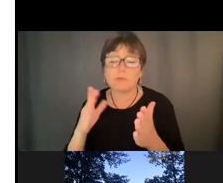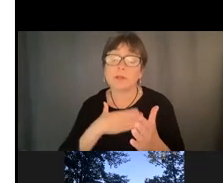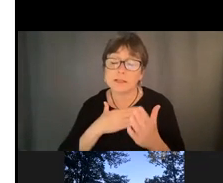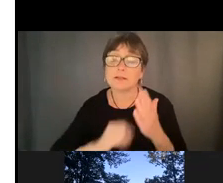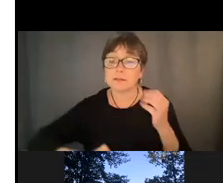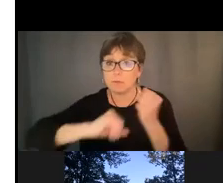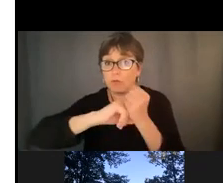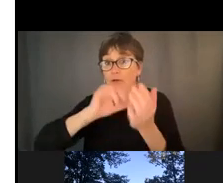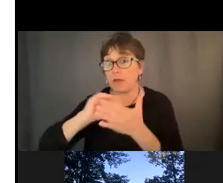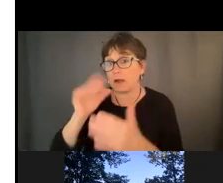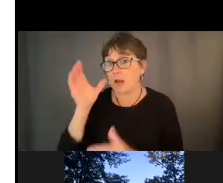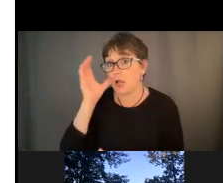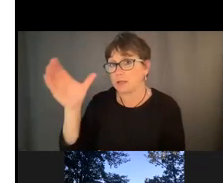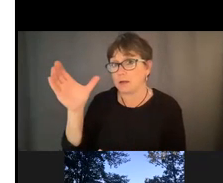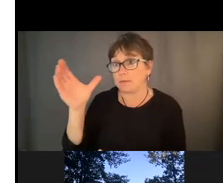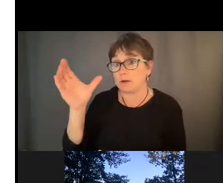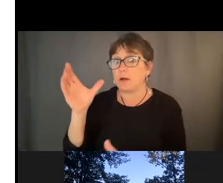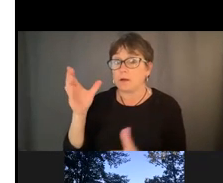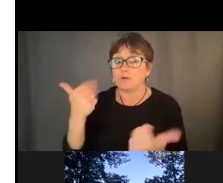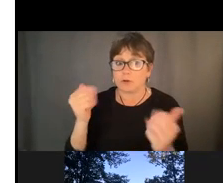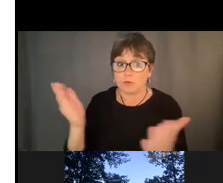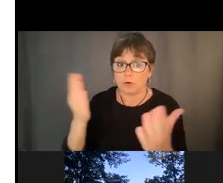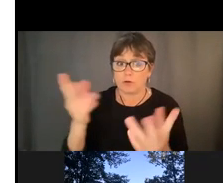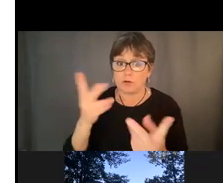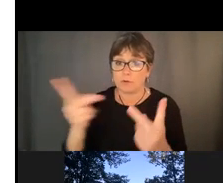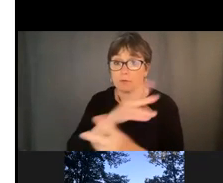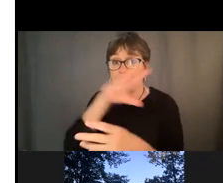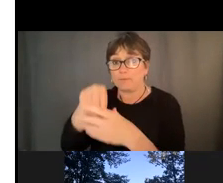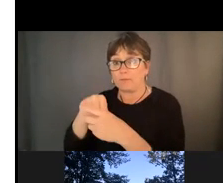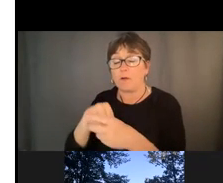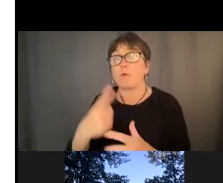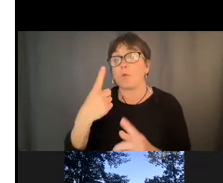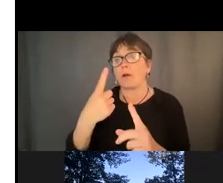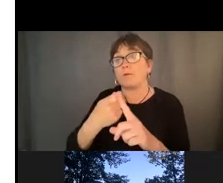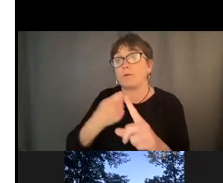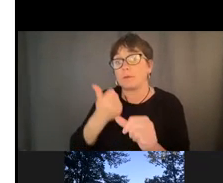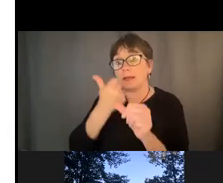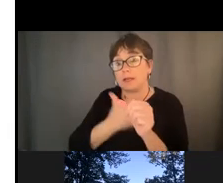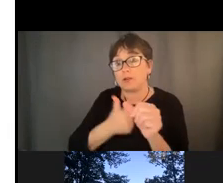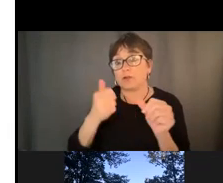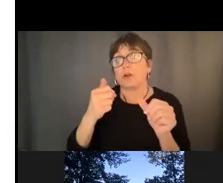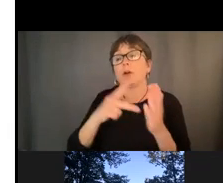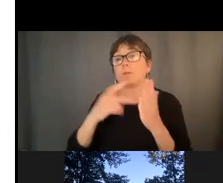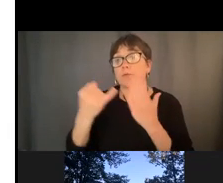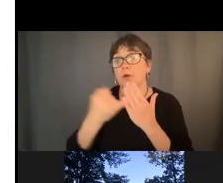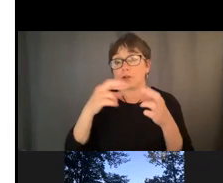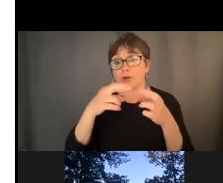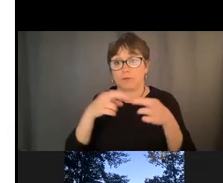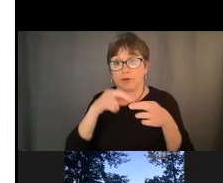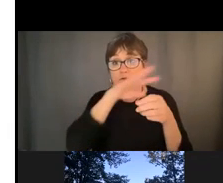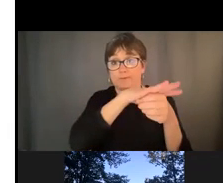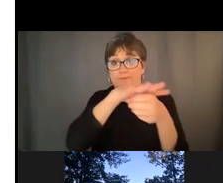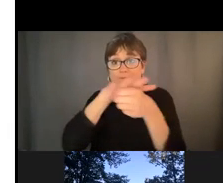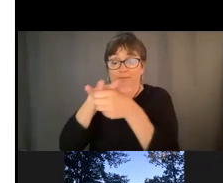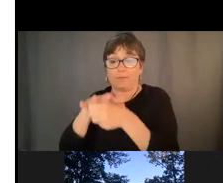Again, we're looking for one from each project region. The RSA PTIs have been super